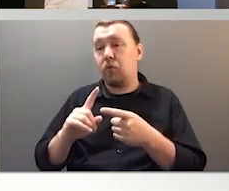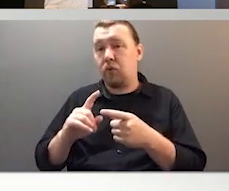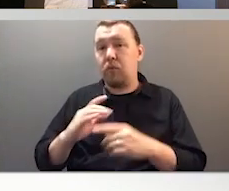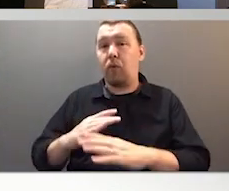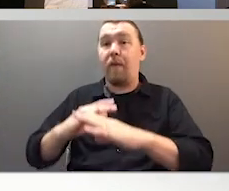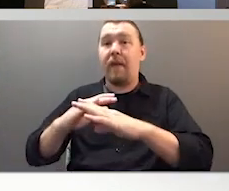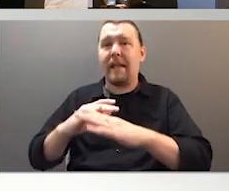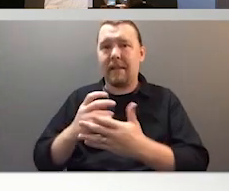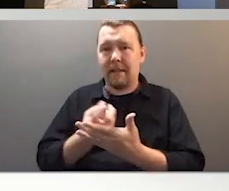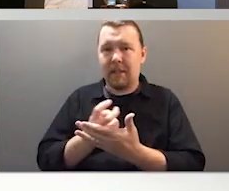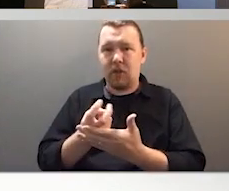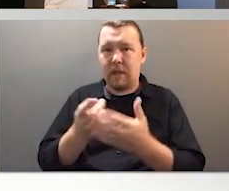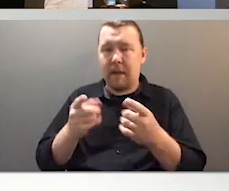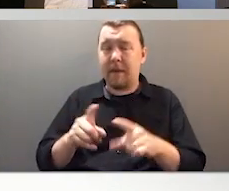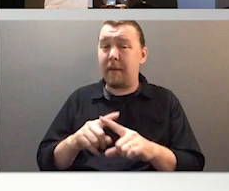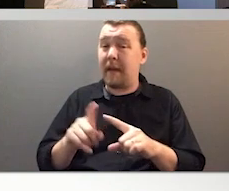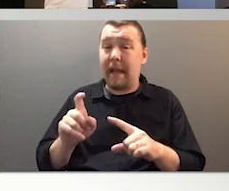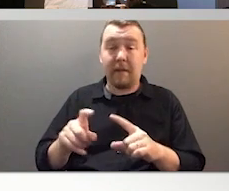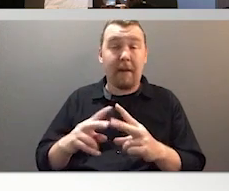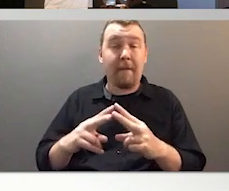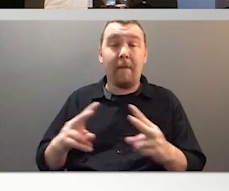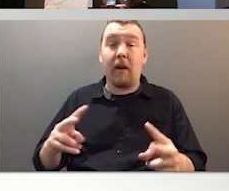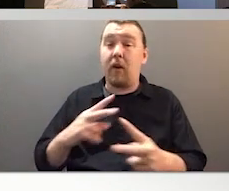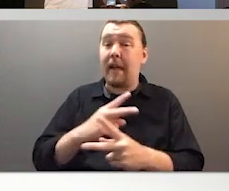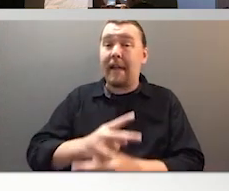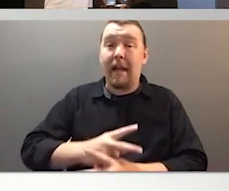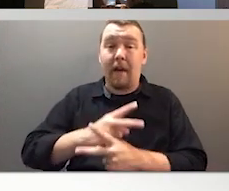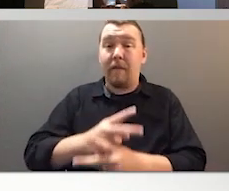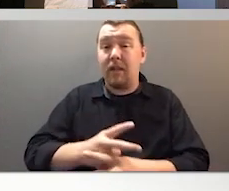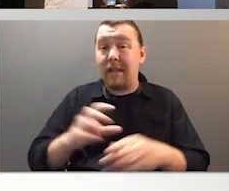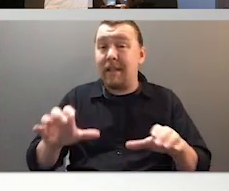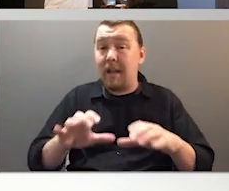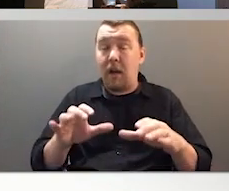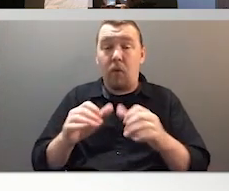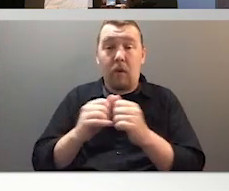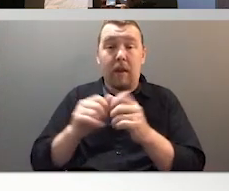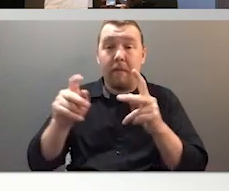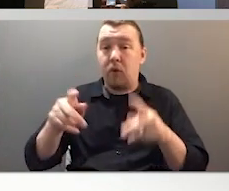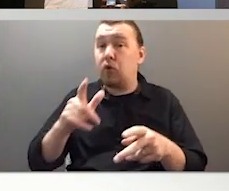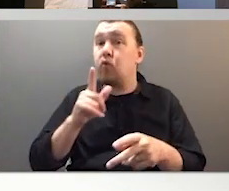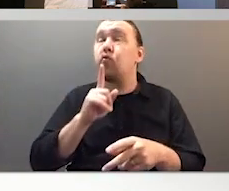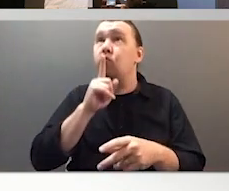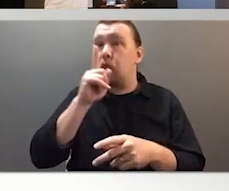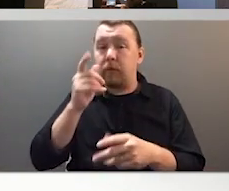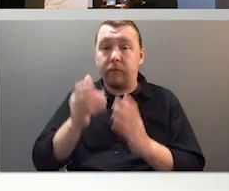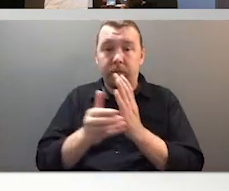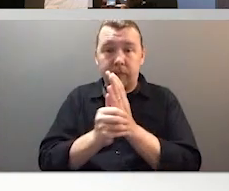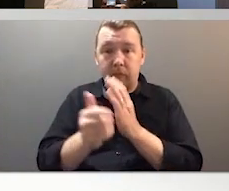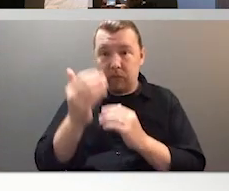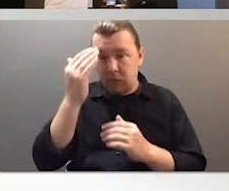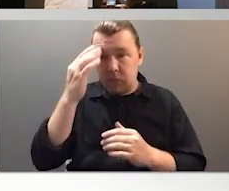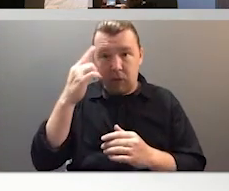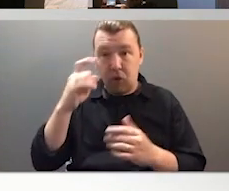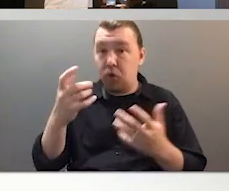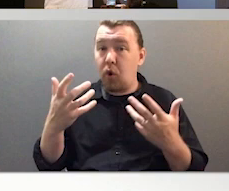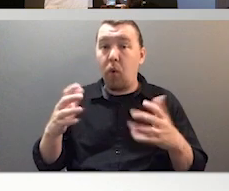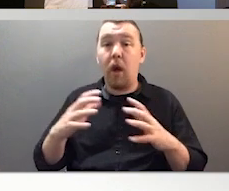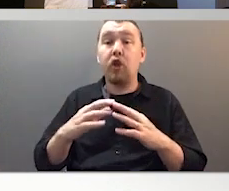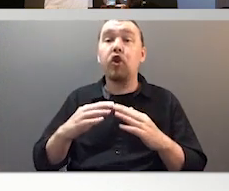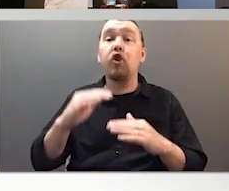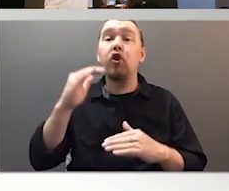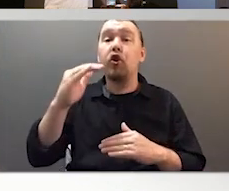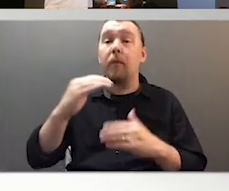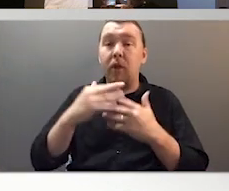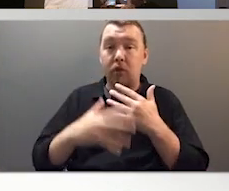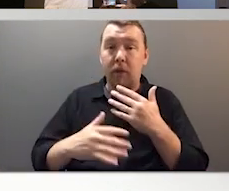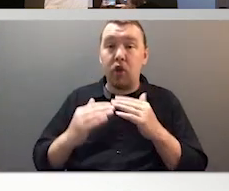very carefully and with somebody that knows what they're doing, because you don't want to send too much oxygen or too much blood up there, because that would